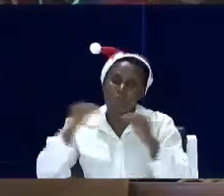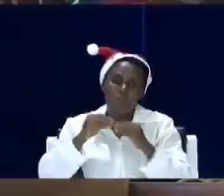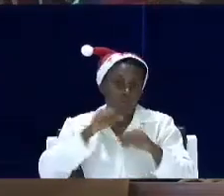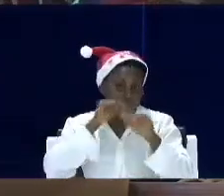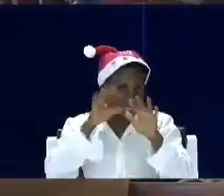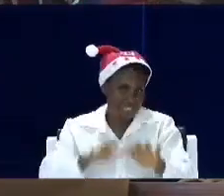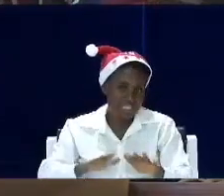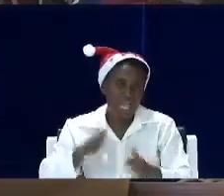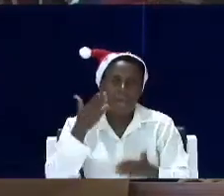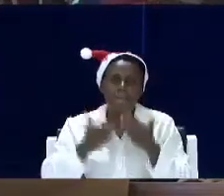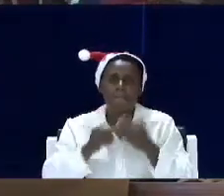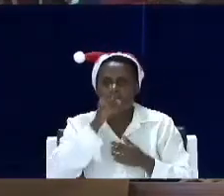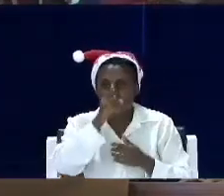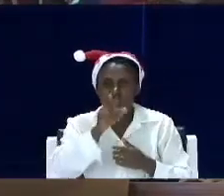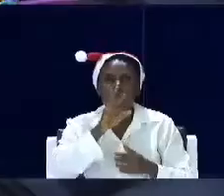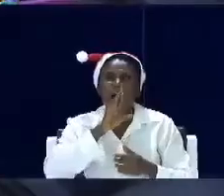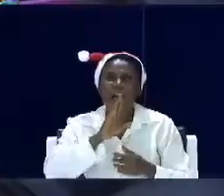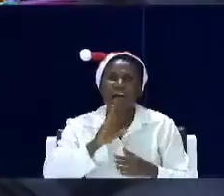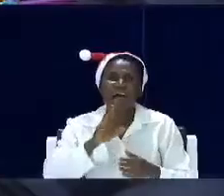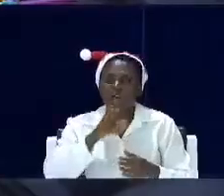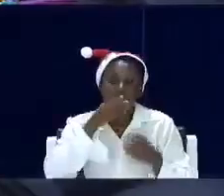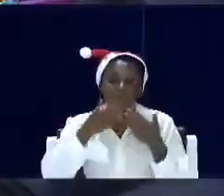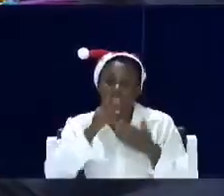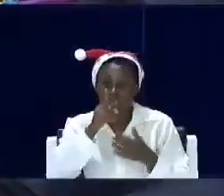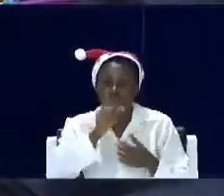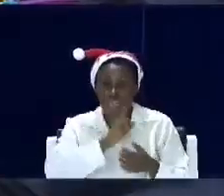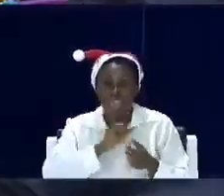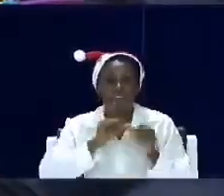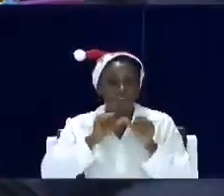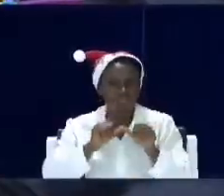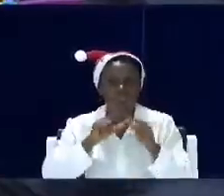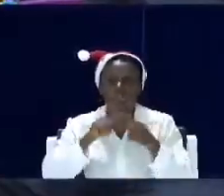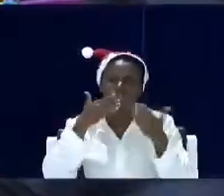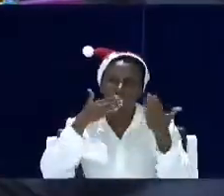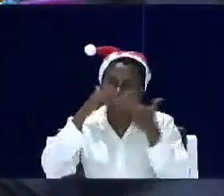I be continuously thankful.